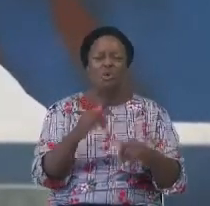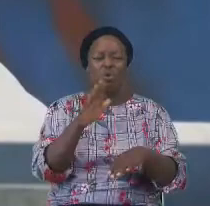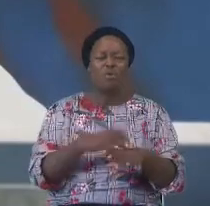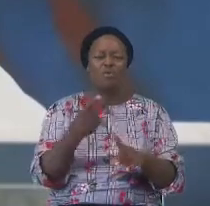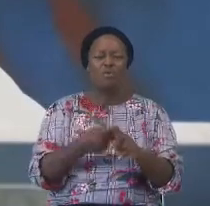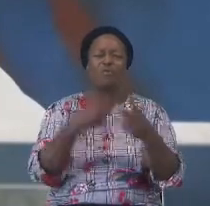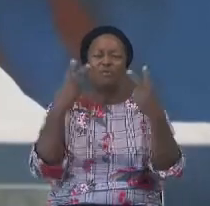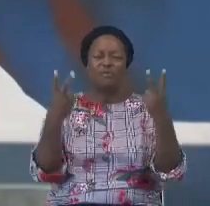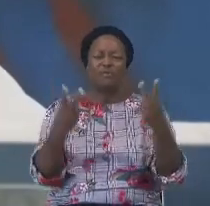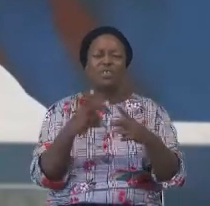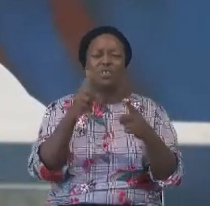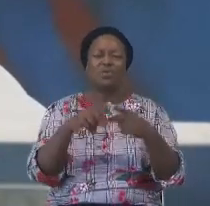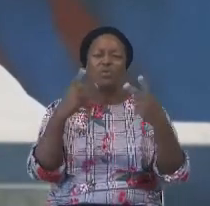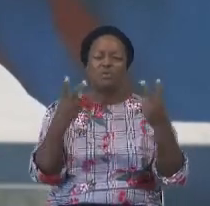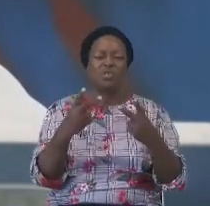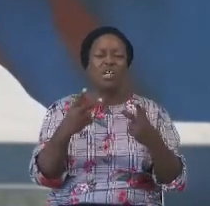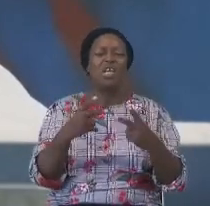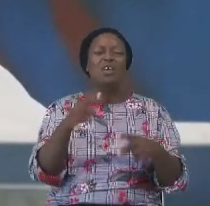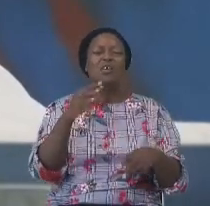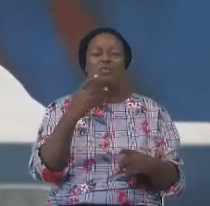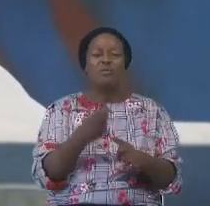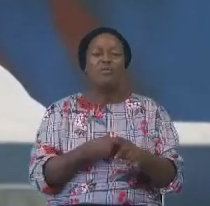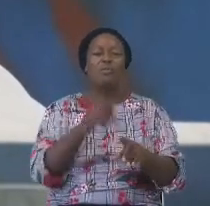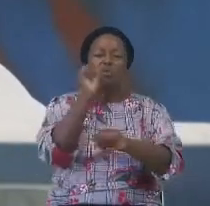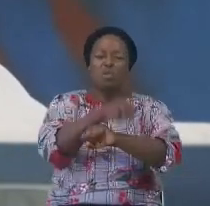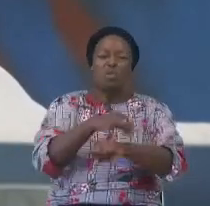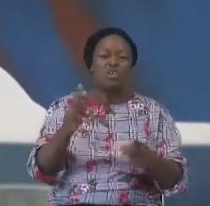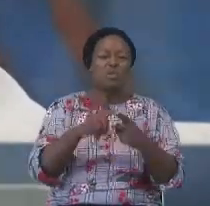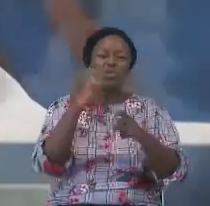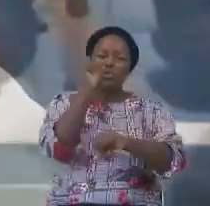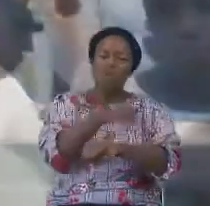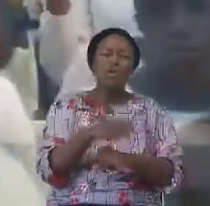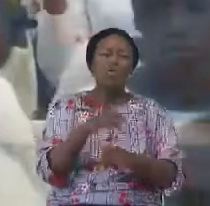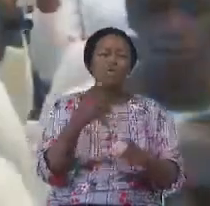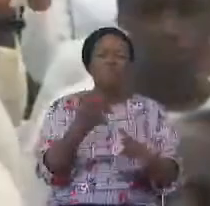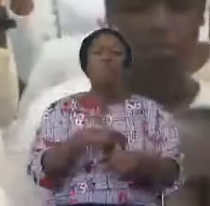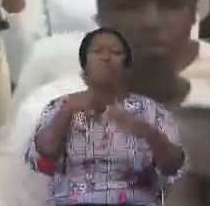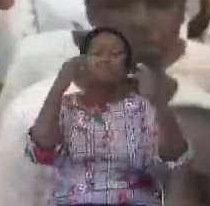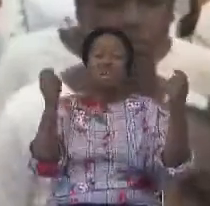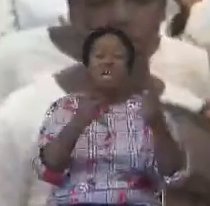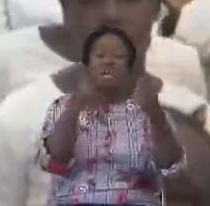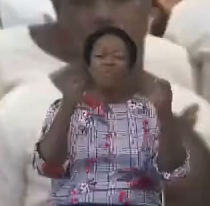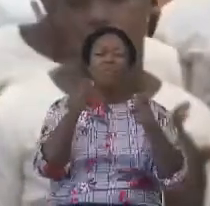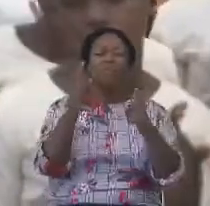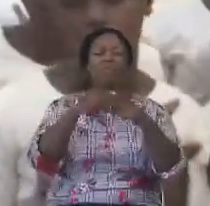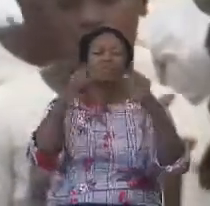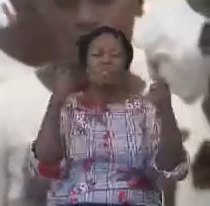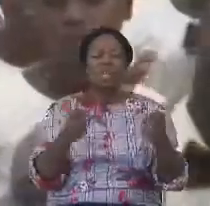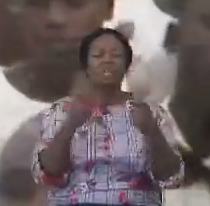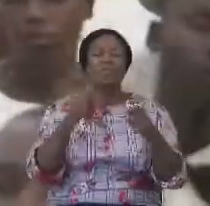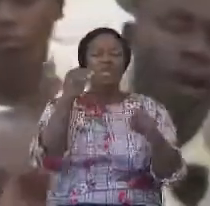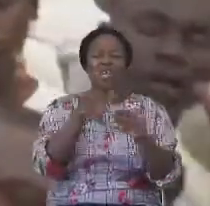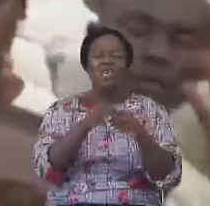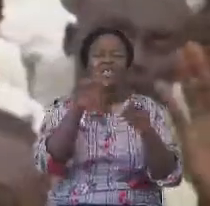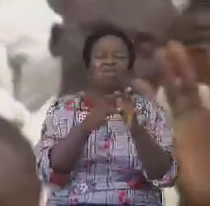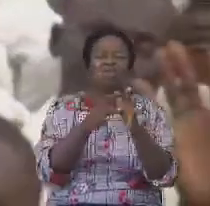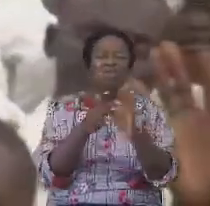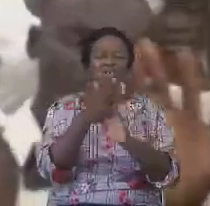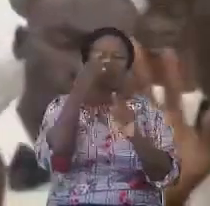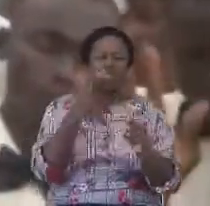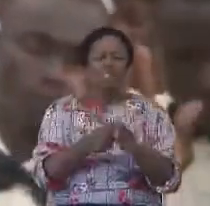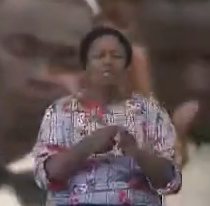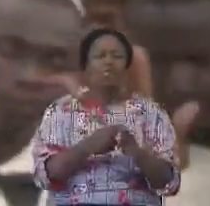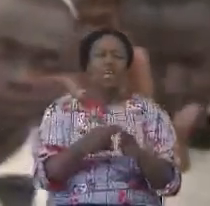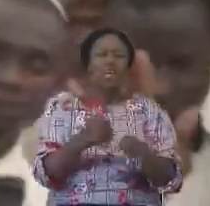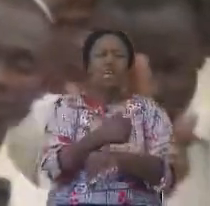lives, even from now on, from victory unto victory, from conquering unto conquering, from